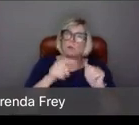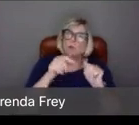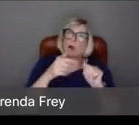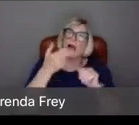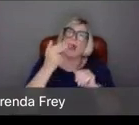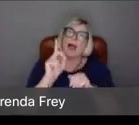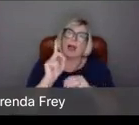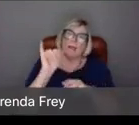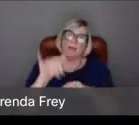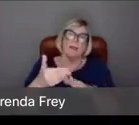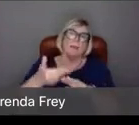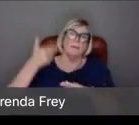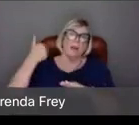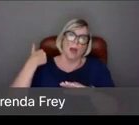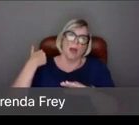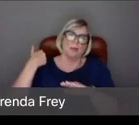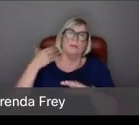as a past history as well,